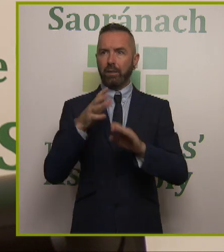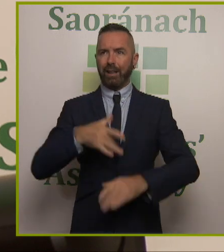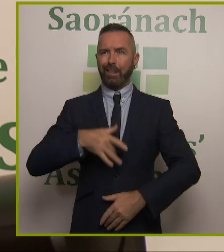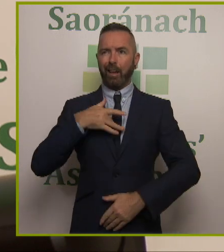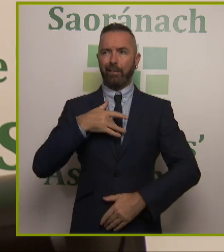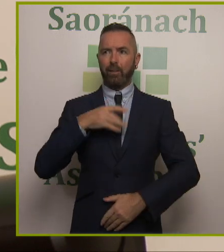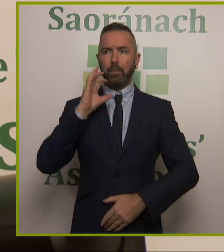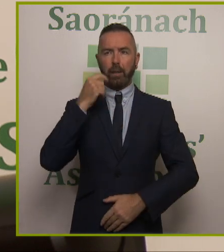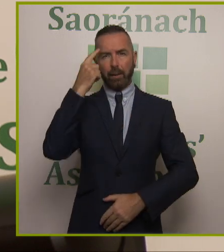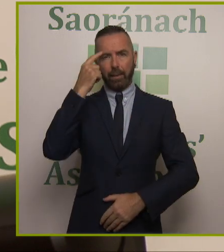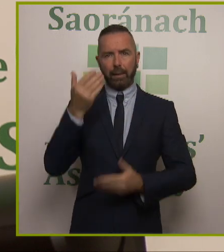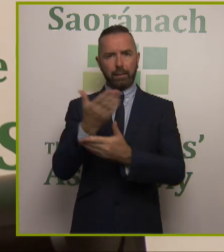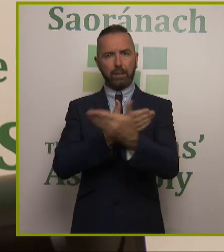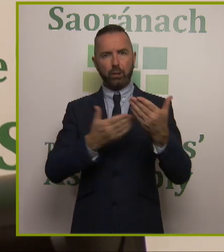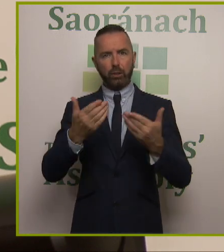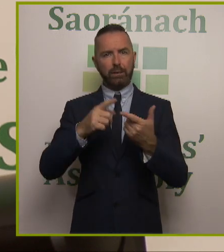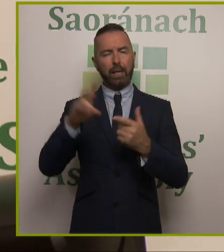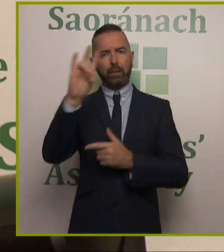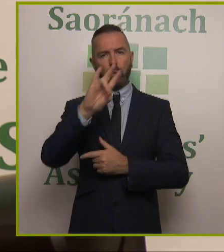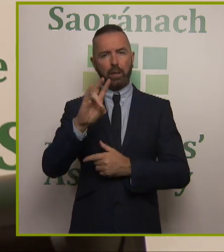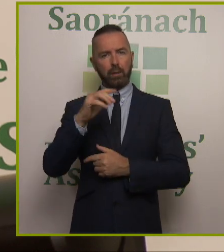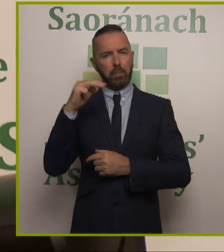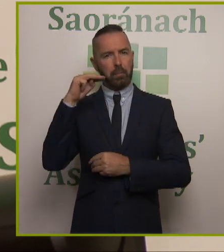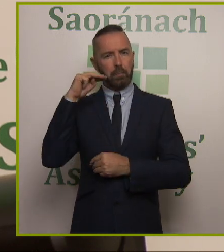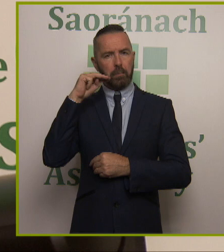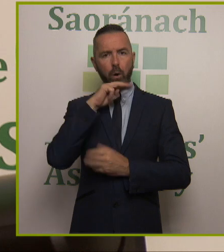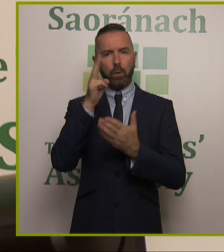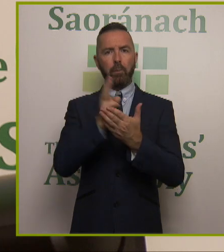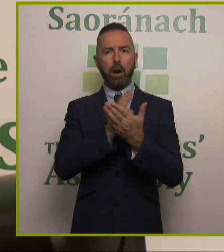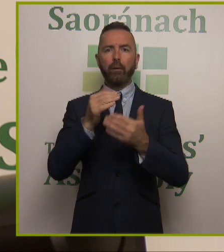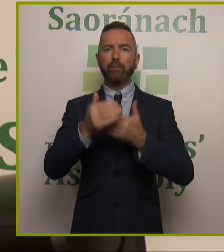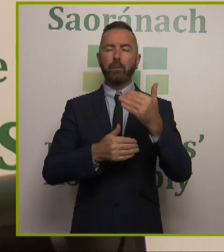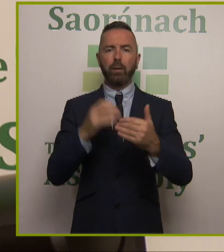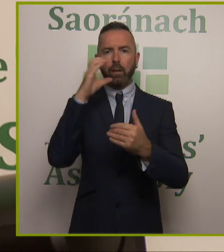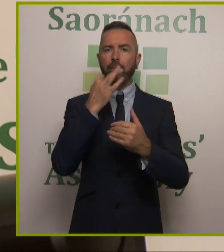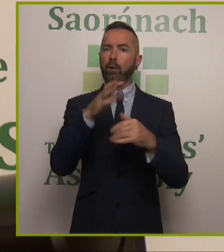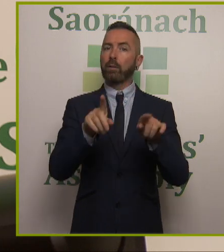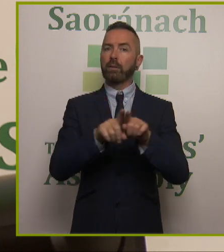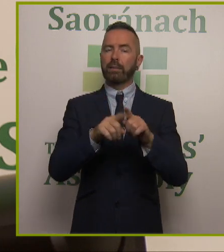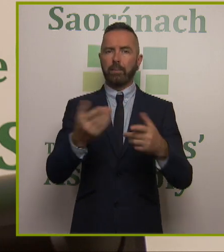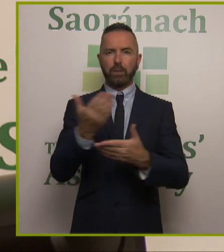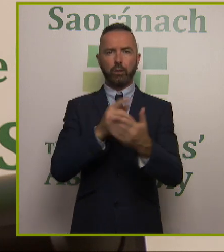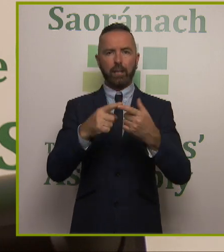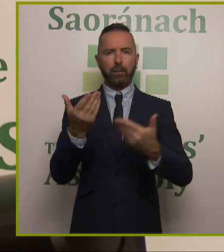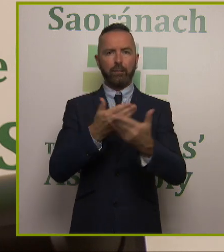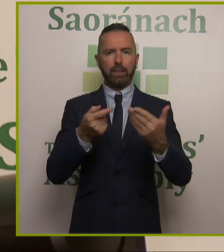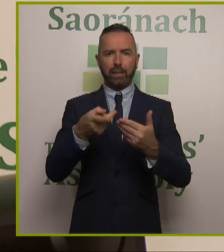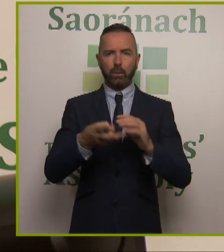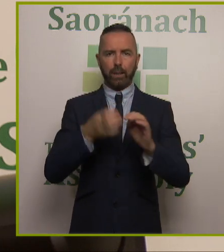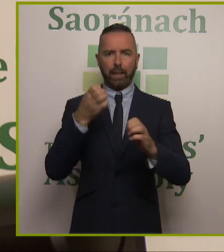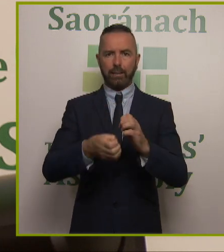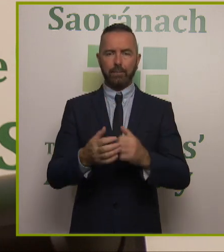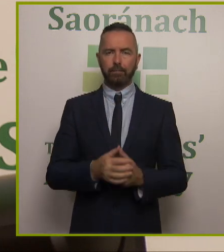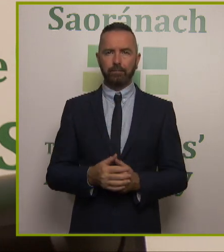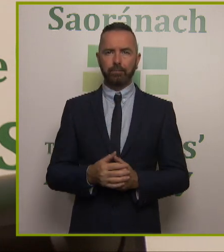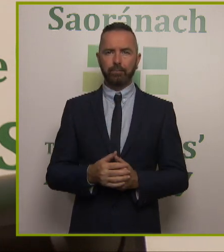think the discussions and the questions are absolutely integral to the process, and I'm looking forward to similar discussions and conversations this weekend.